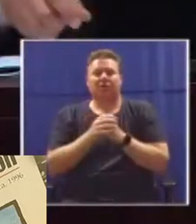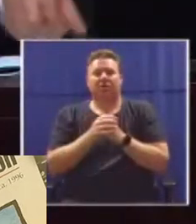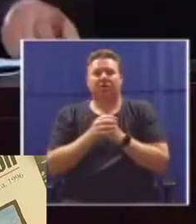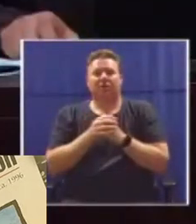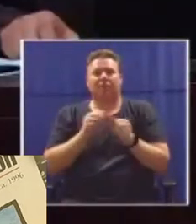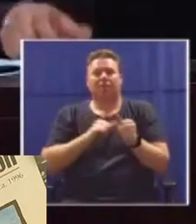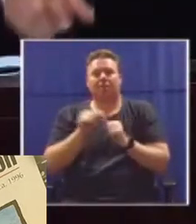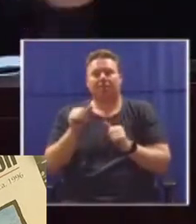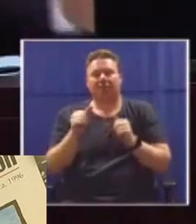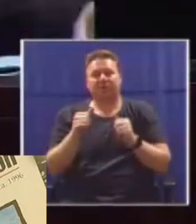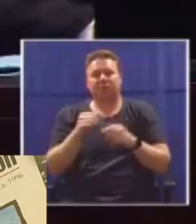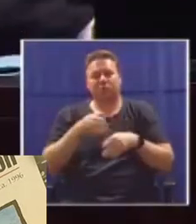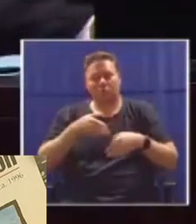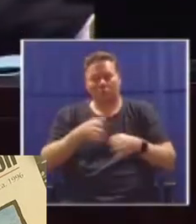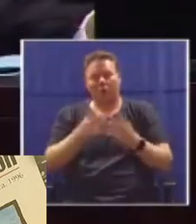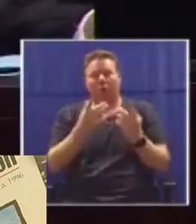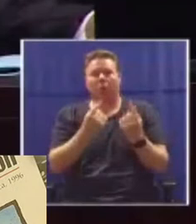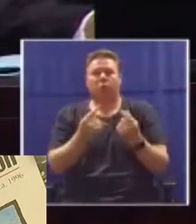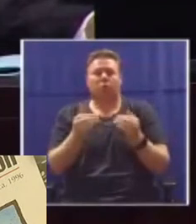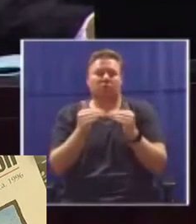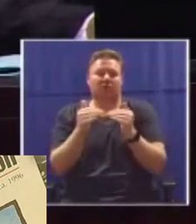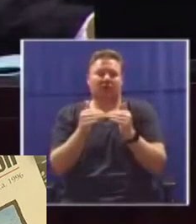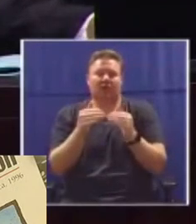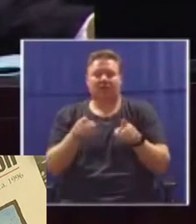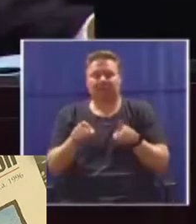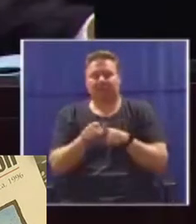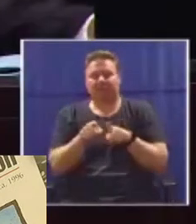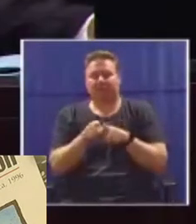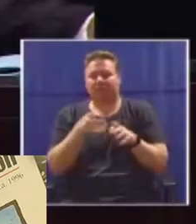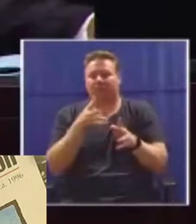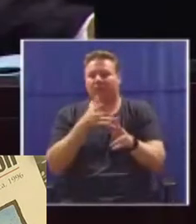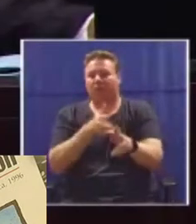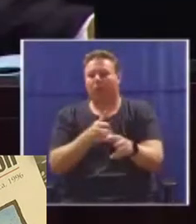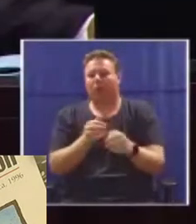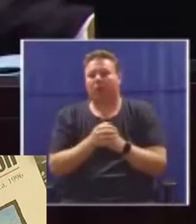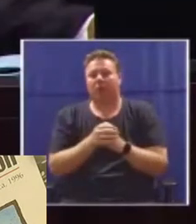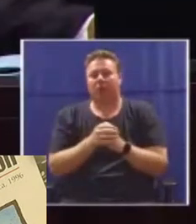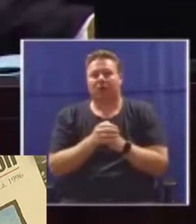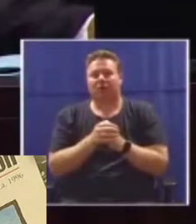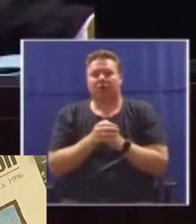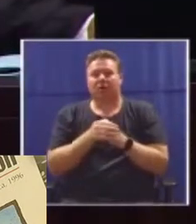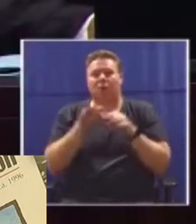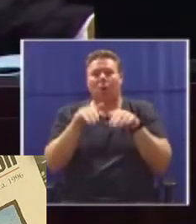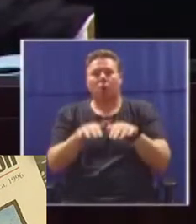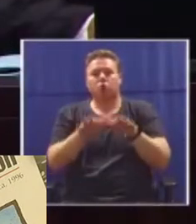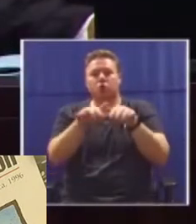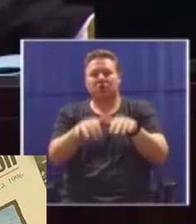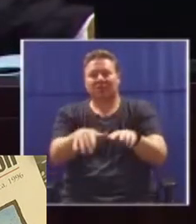practice and standards. Honorable Chair, protection of the ocean's ecosystem and